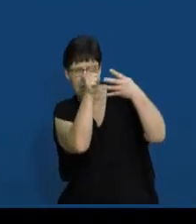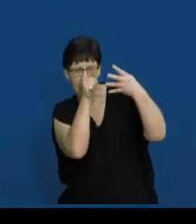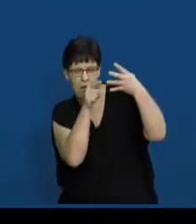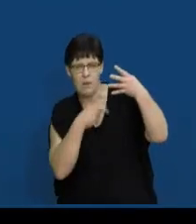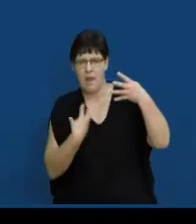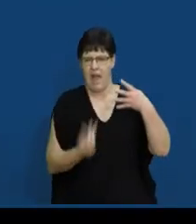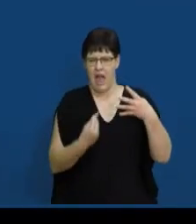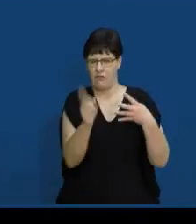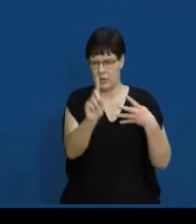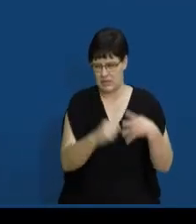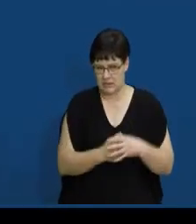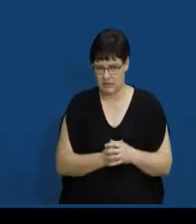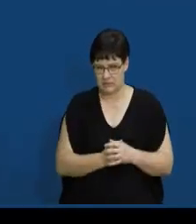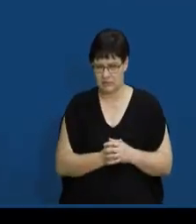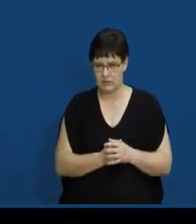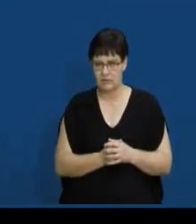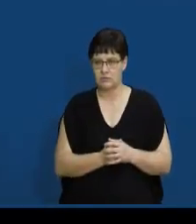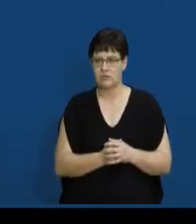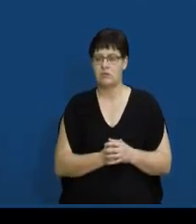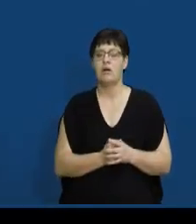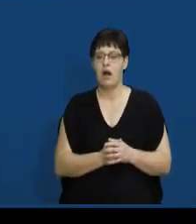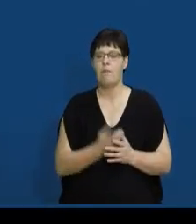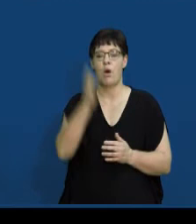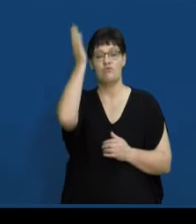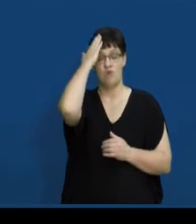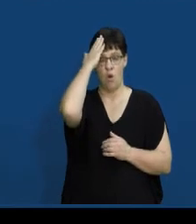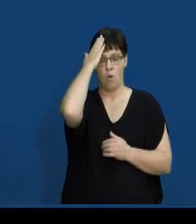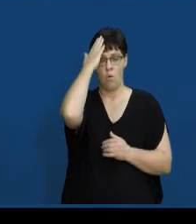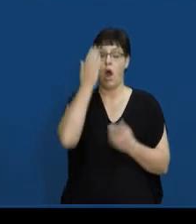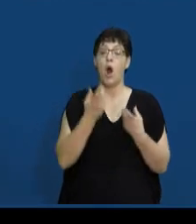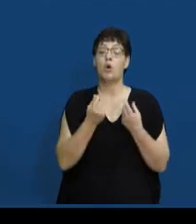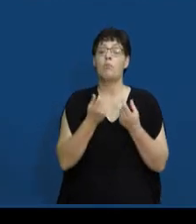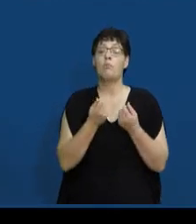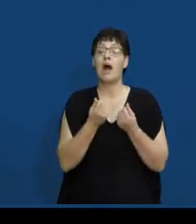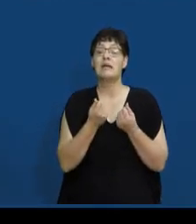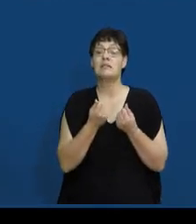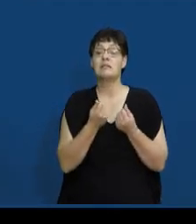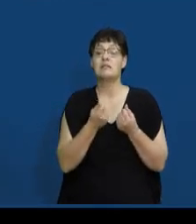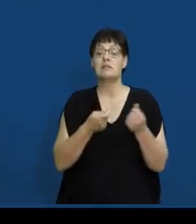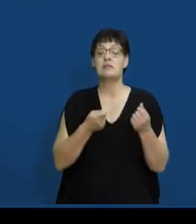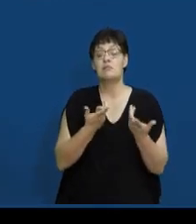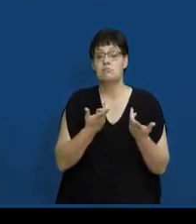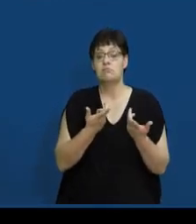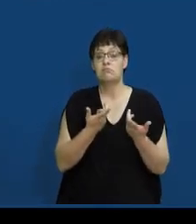words, I'm taking the information and I know that my cost price is